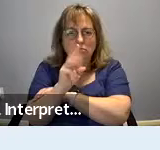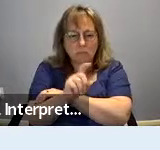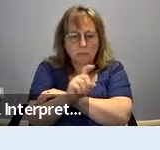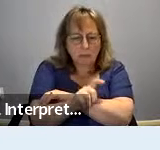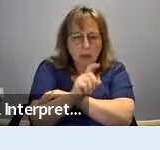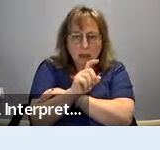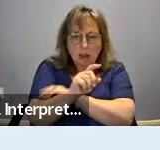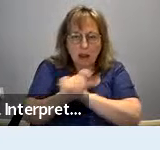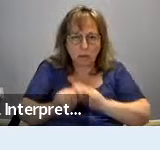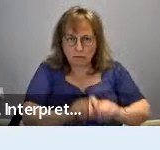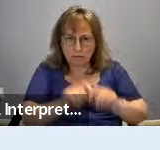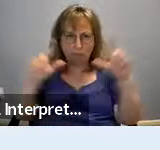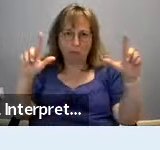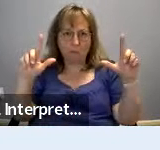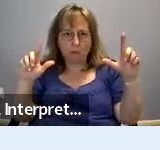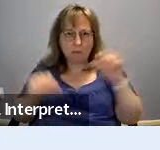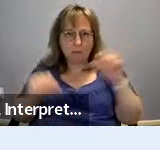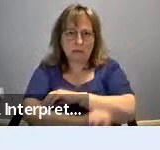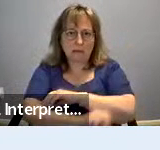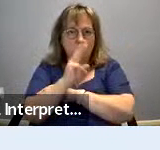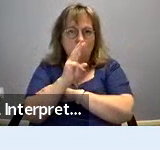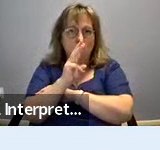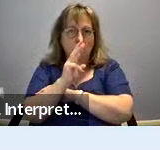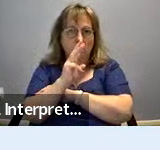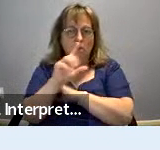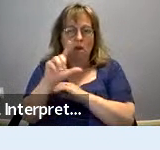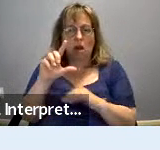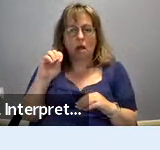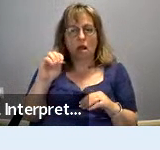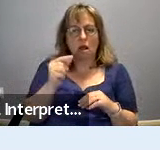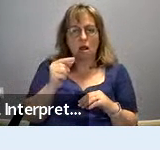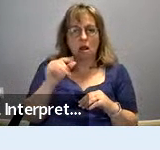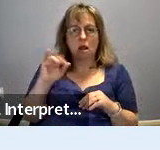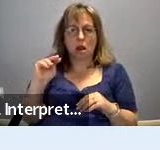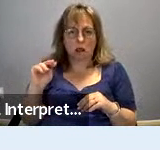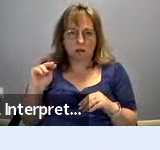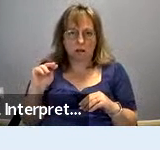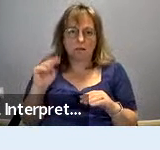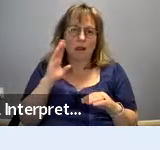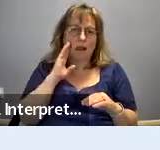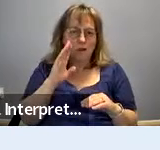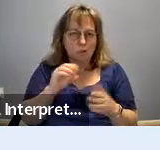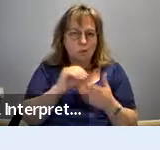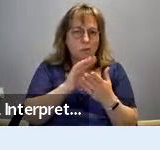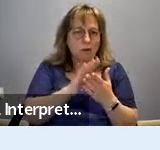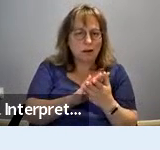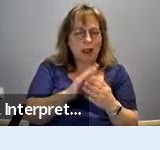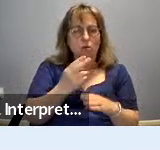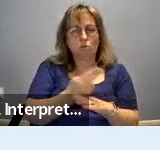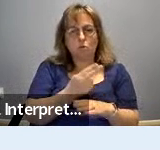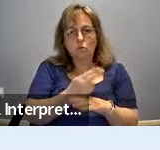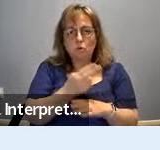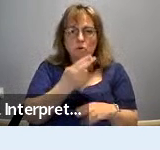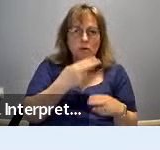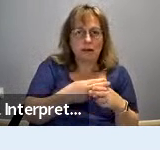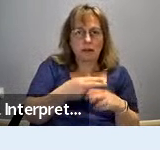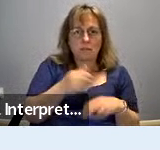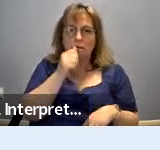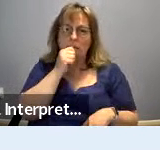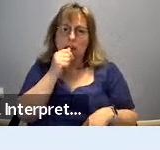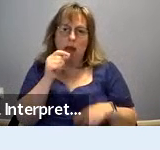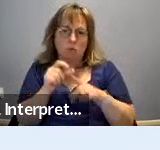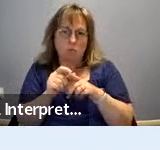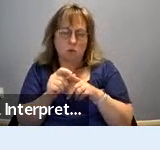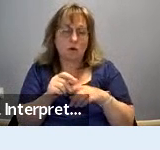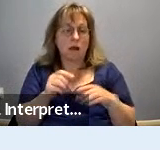launch our Skyward login page. You'd enter your username and password, click sign in, and that would gain you